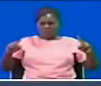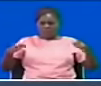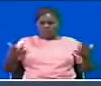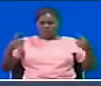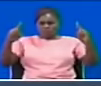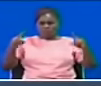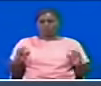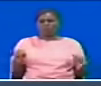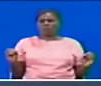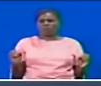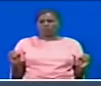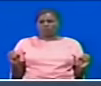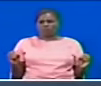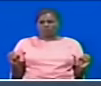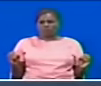successful.